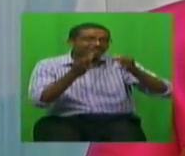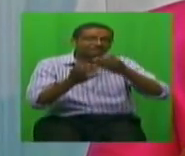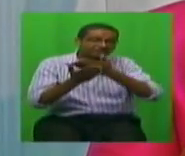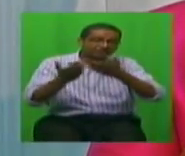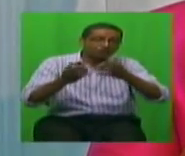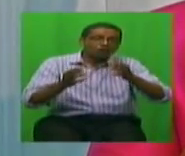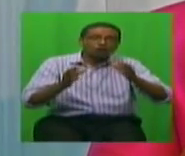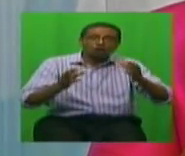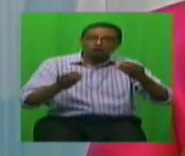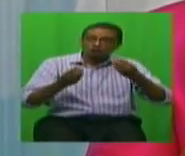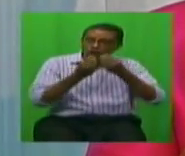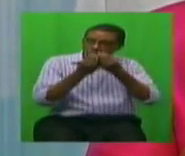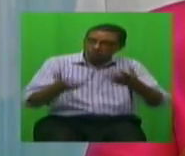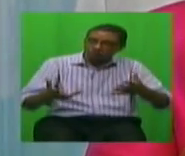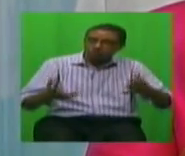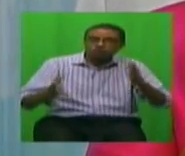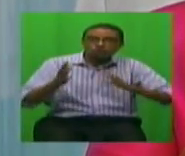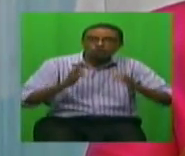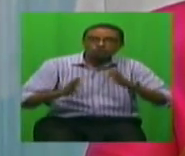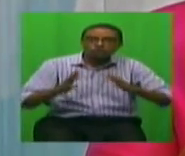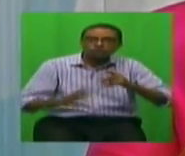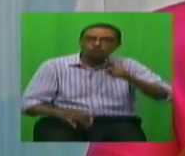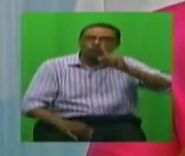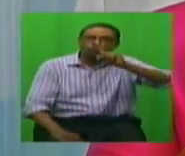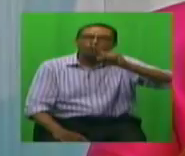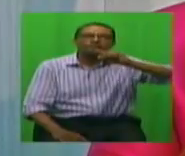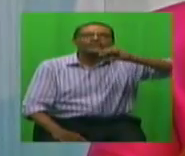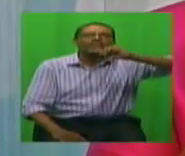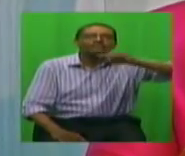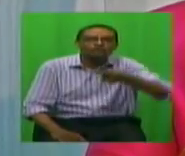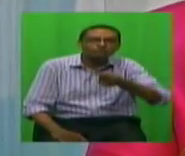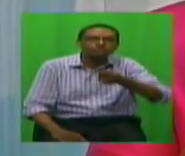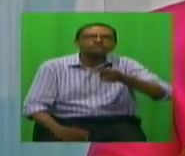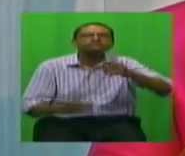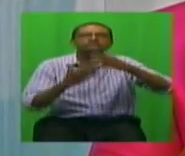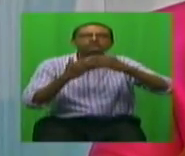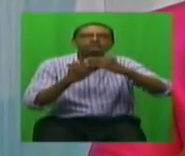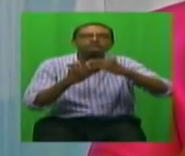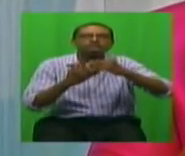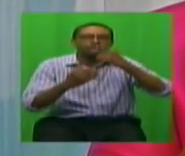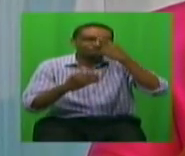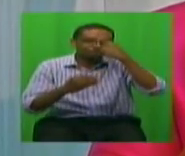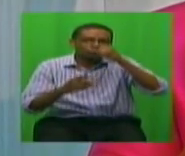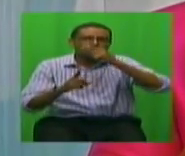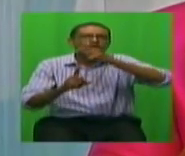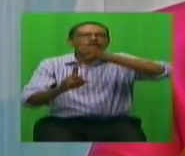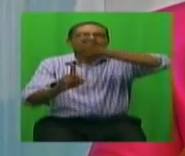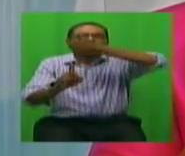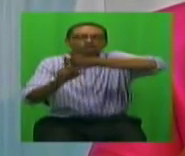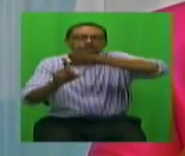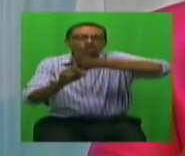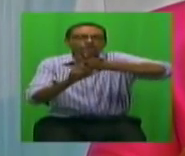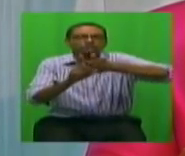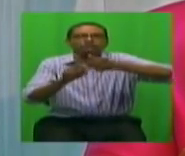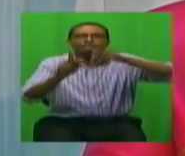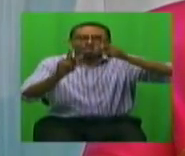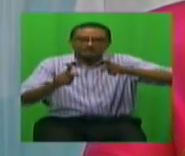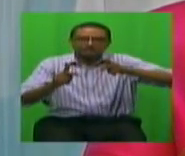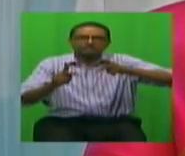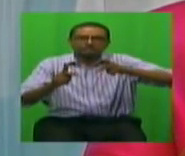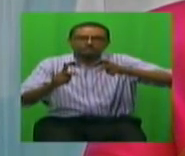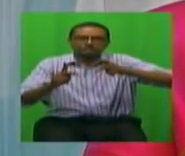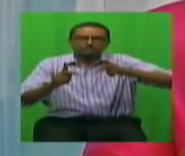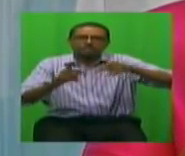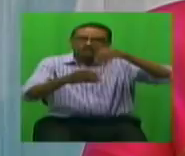it's $1,000 per person in the household. Where children would have suffered loss of their school supplies, it's $1,000